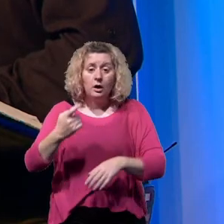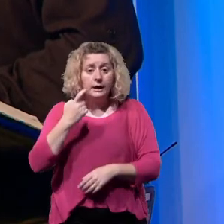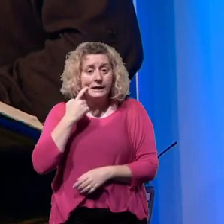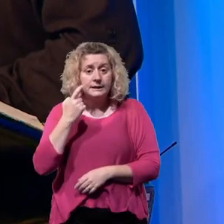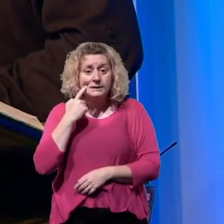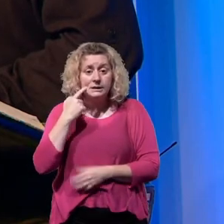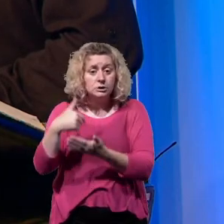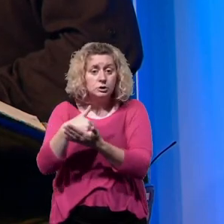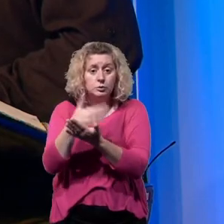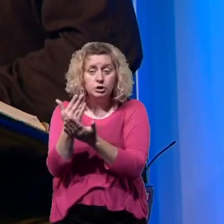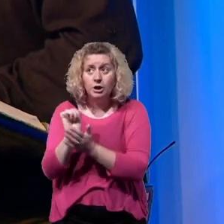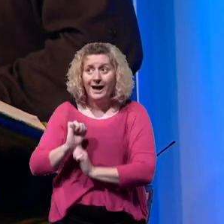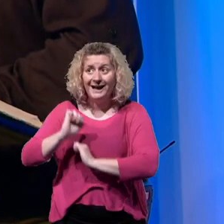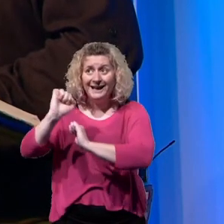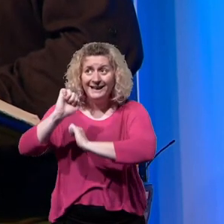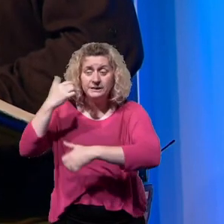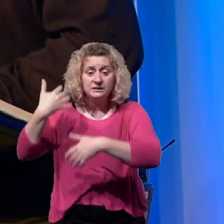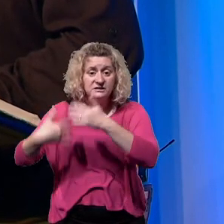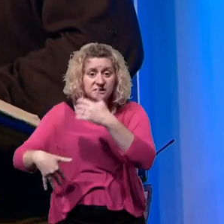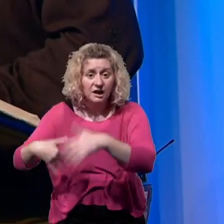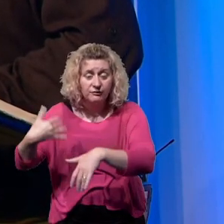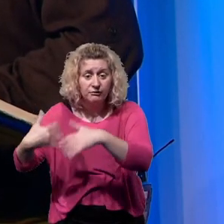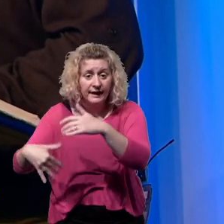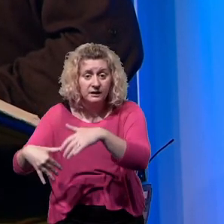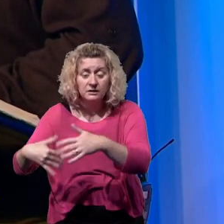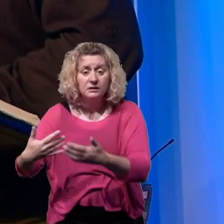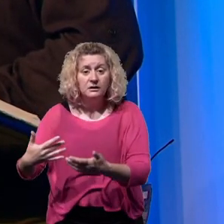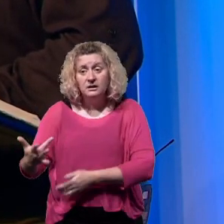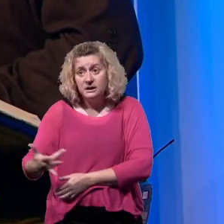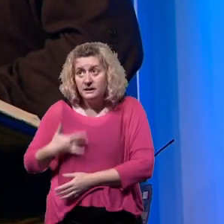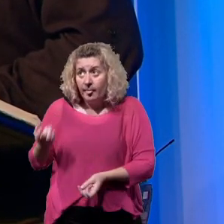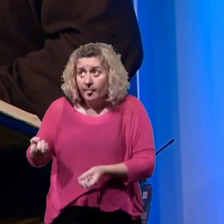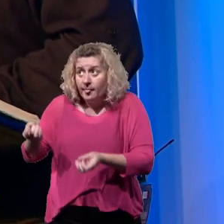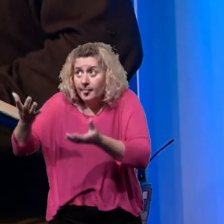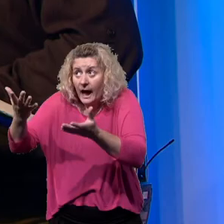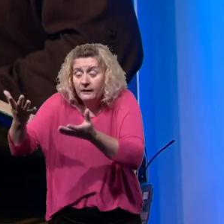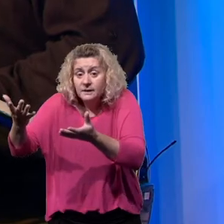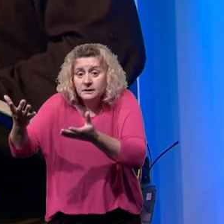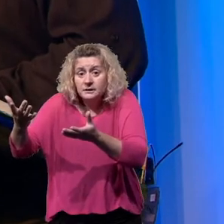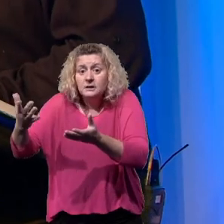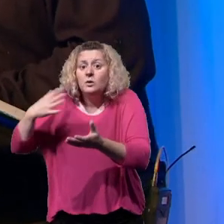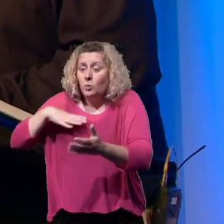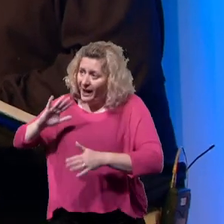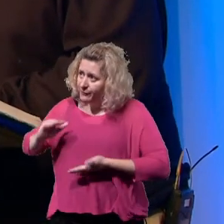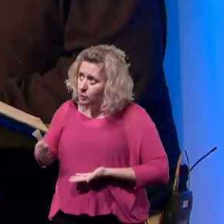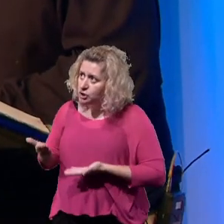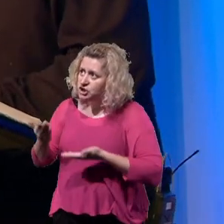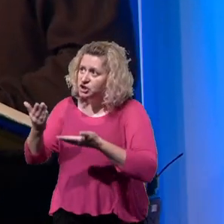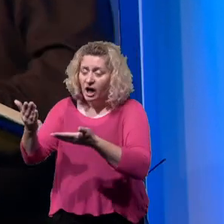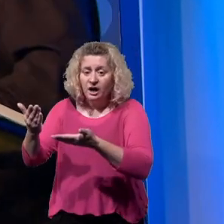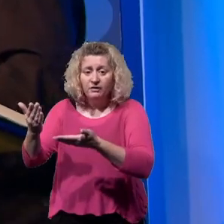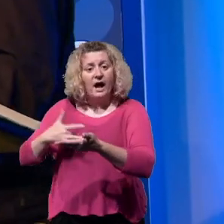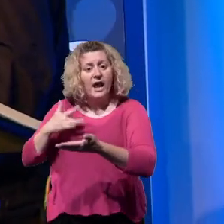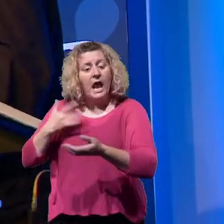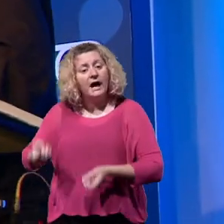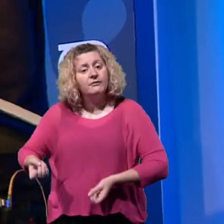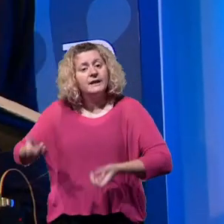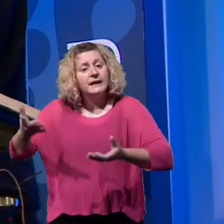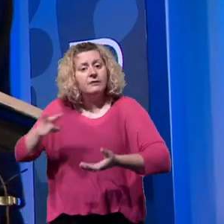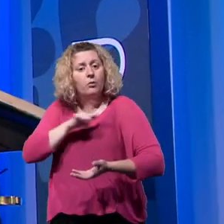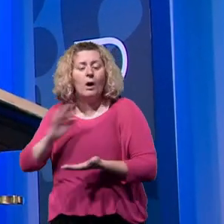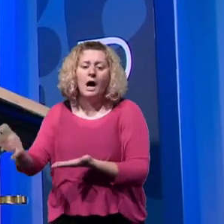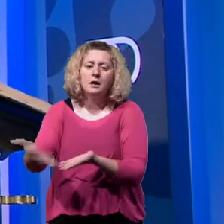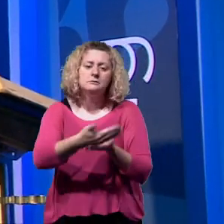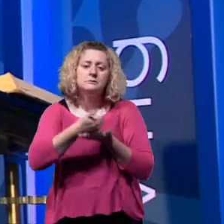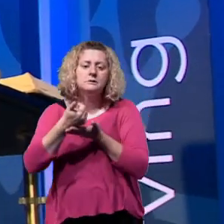but he says that we are not to be served, but to serve and give our lives as a ransom for many. And the key is this.